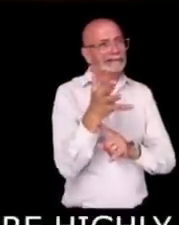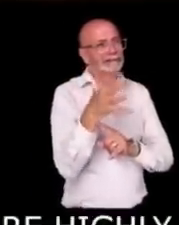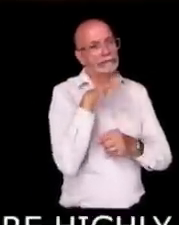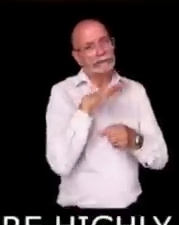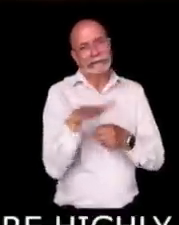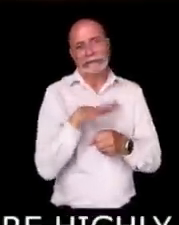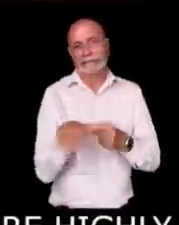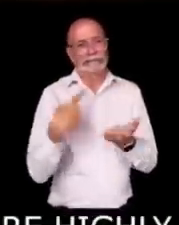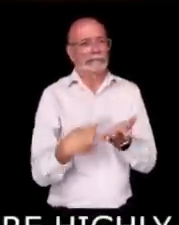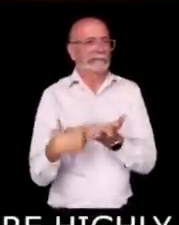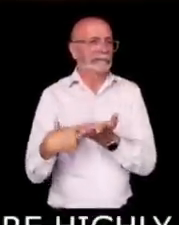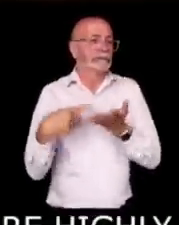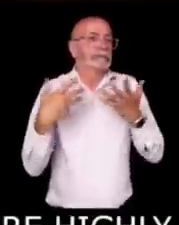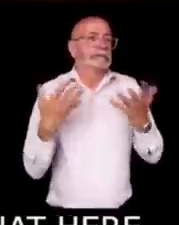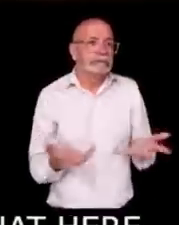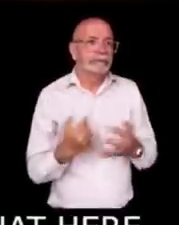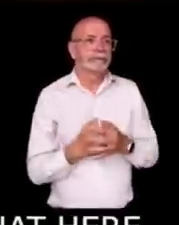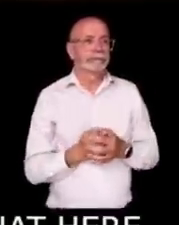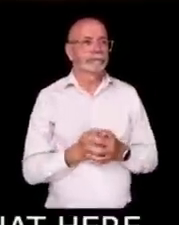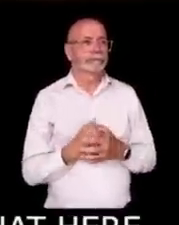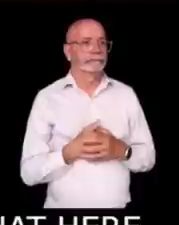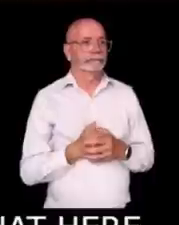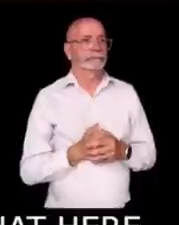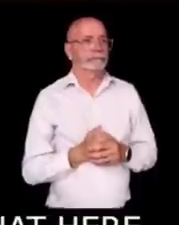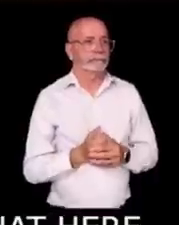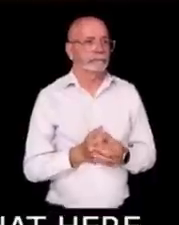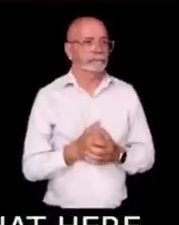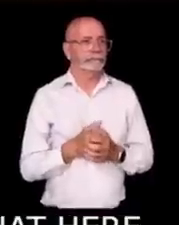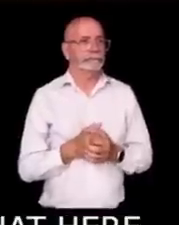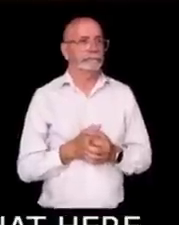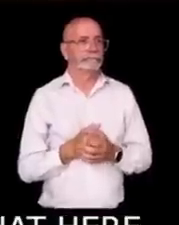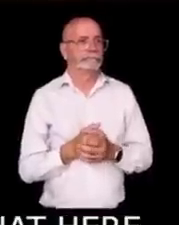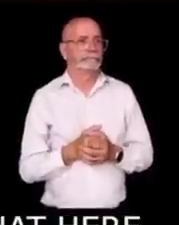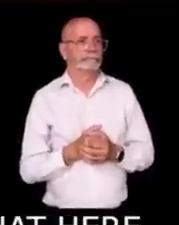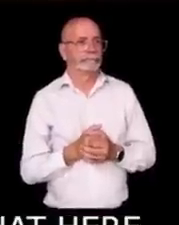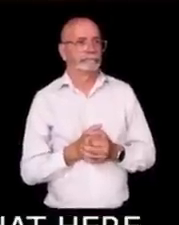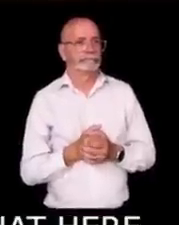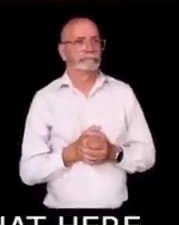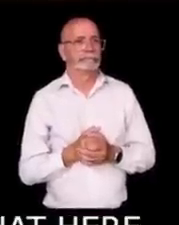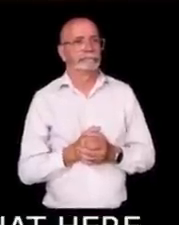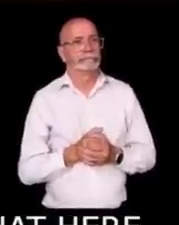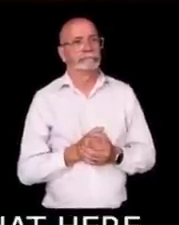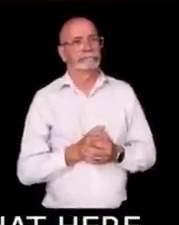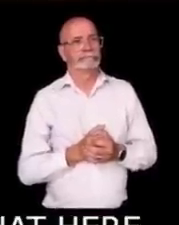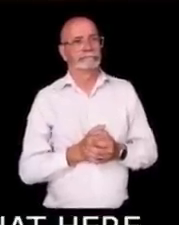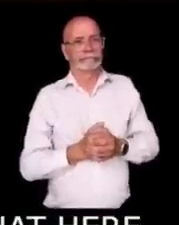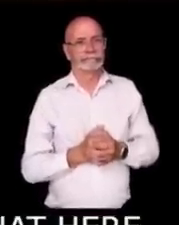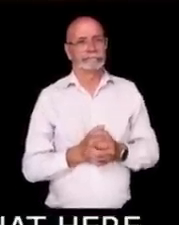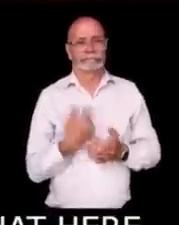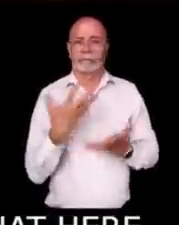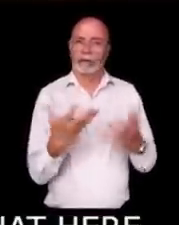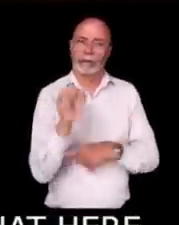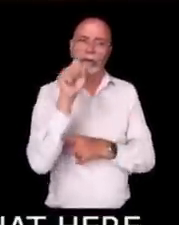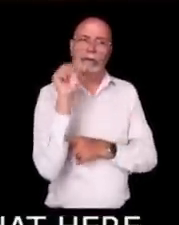just, it's not even close. But anyway, I think the question that I would like to pose to Dr.